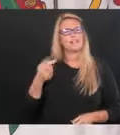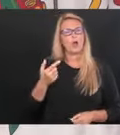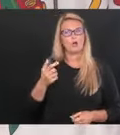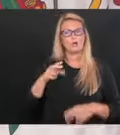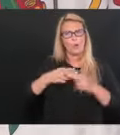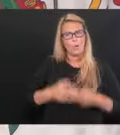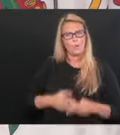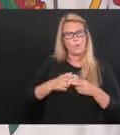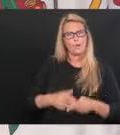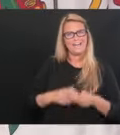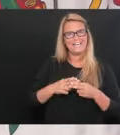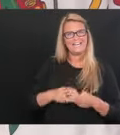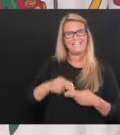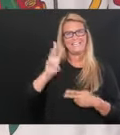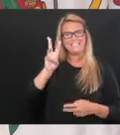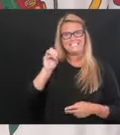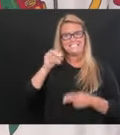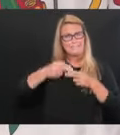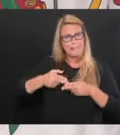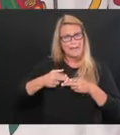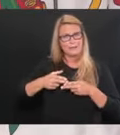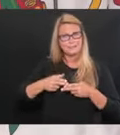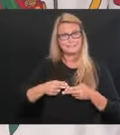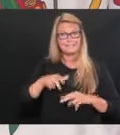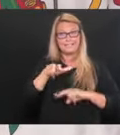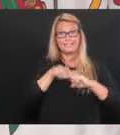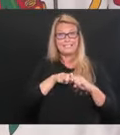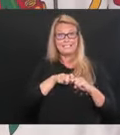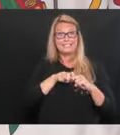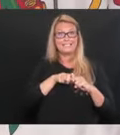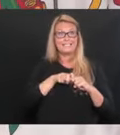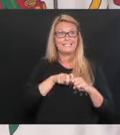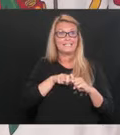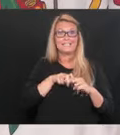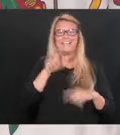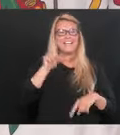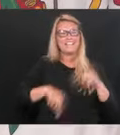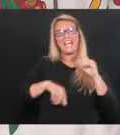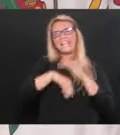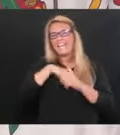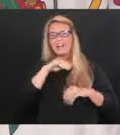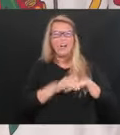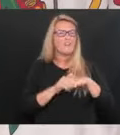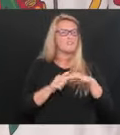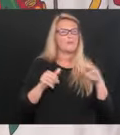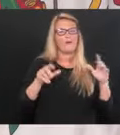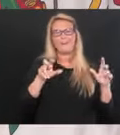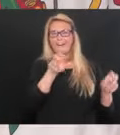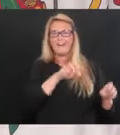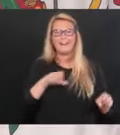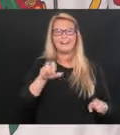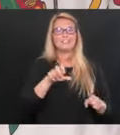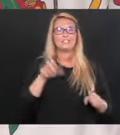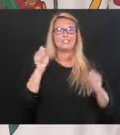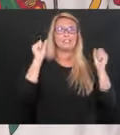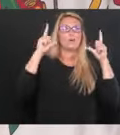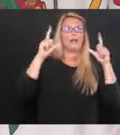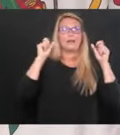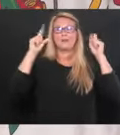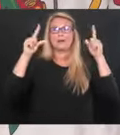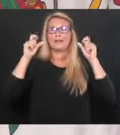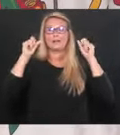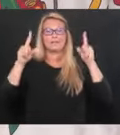60-pound brown watermelon in a seat, and we can't get her comfortable, and so therefore she stays up all the time and everything.